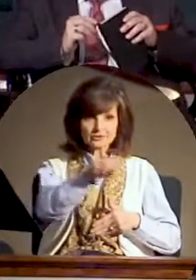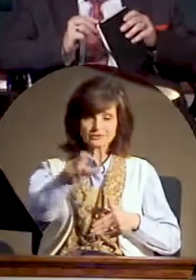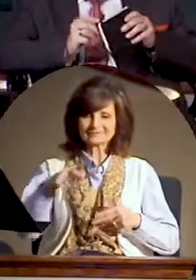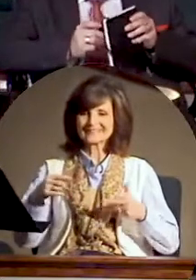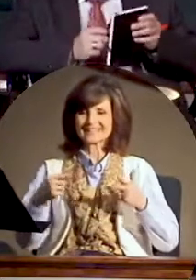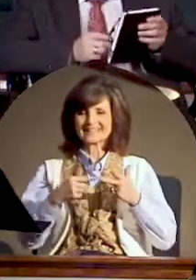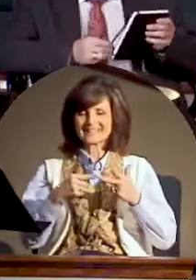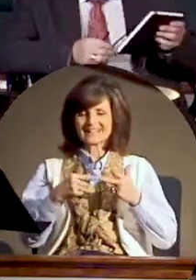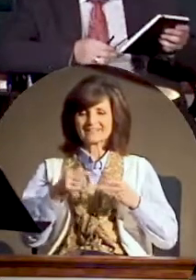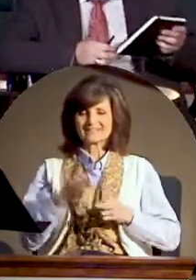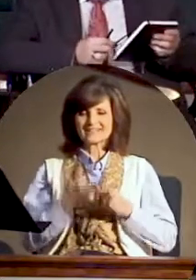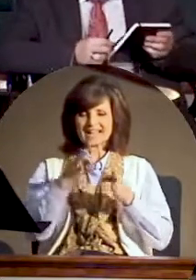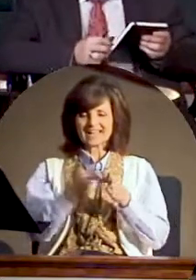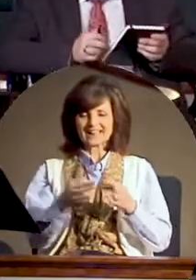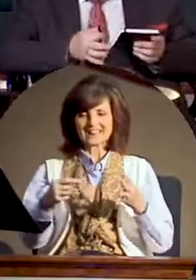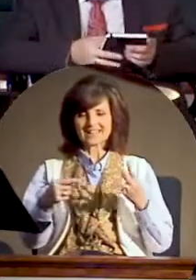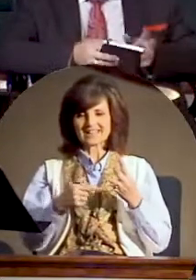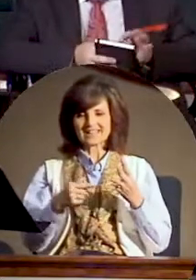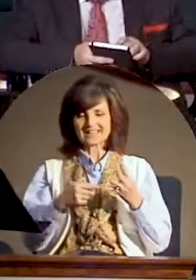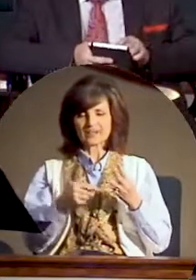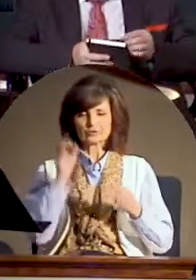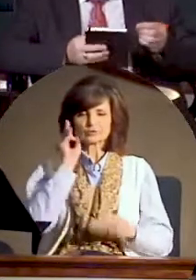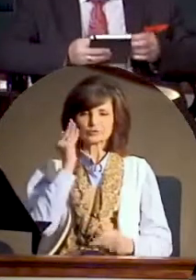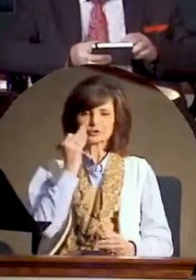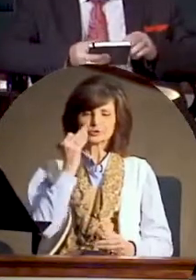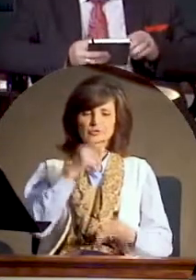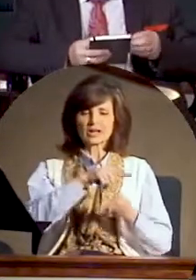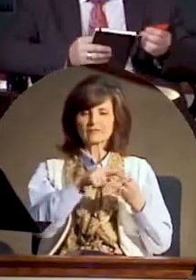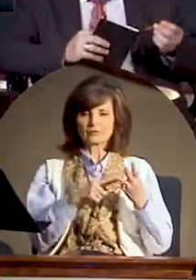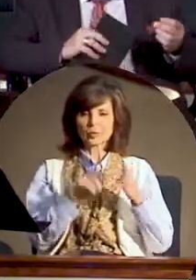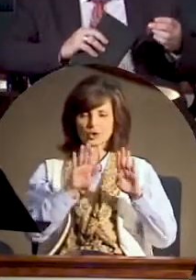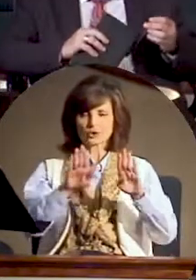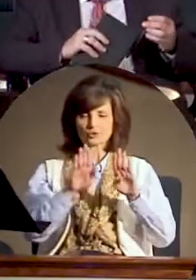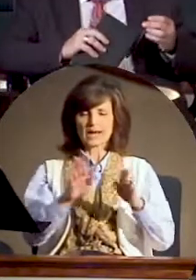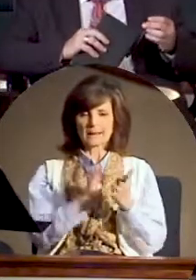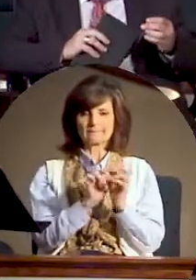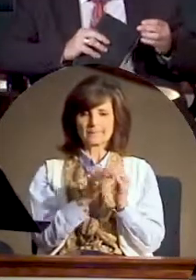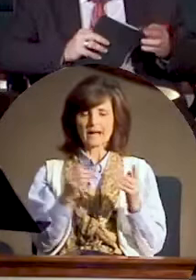Faith and fruit. Four